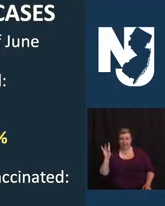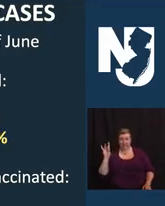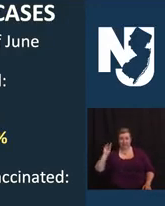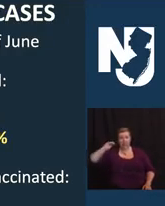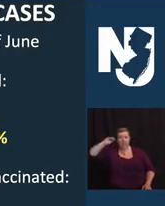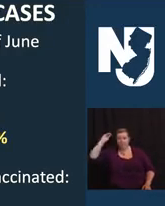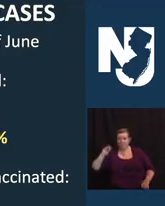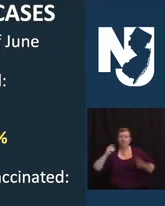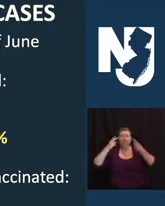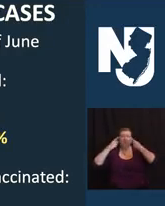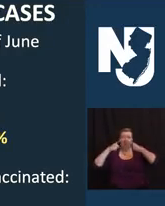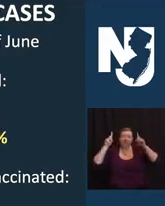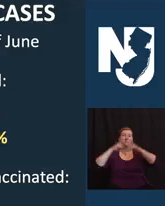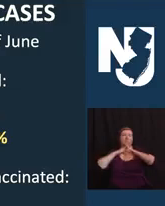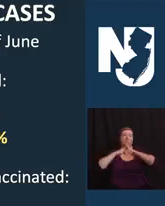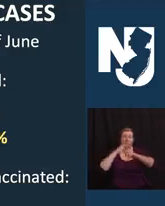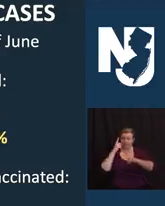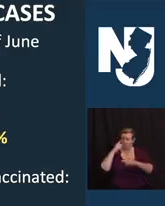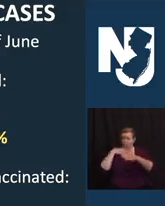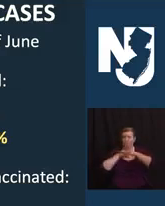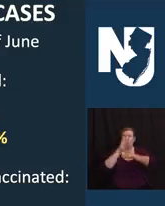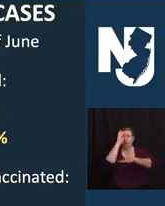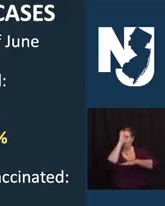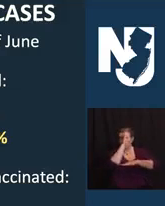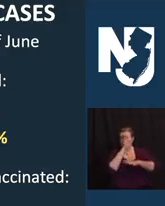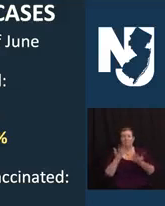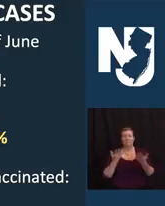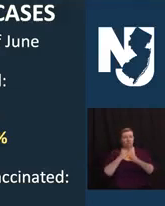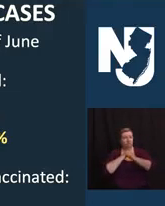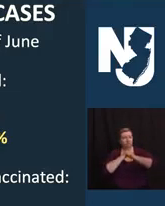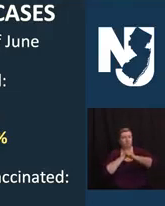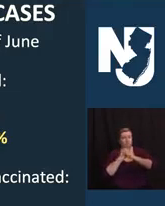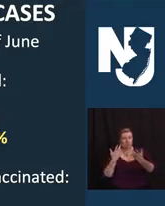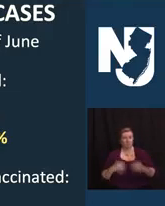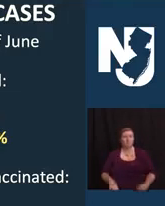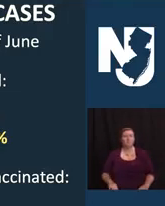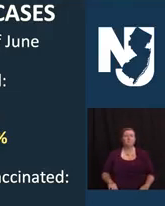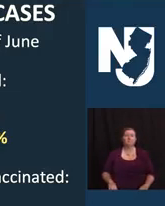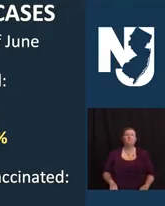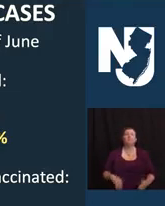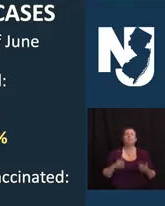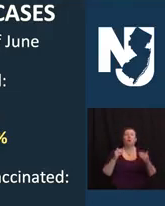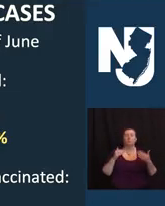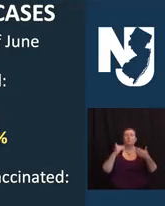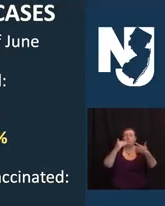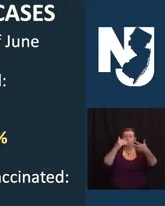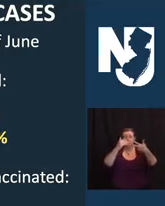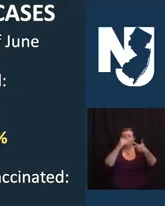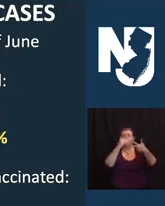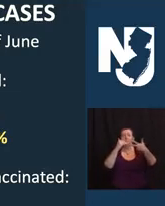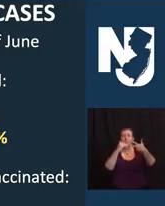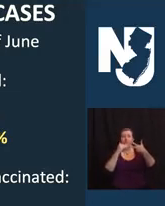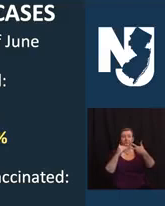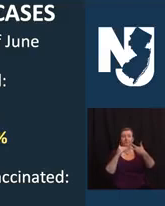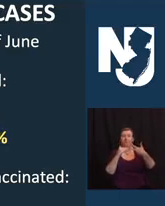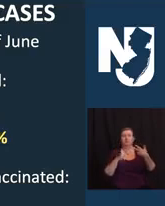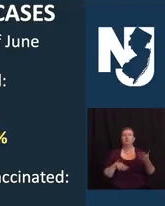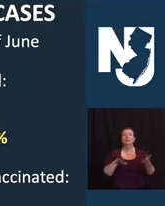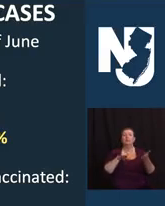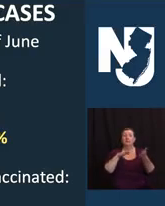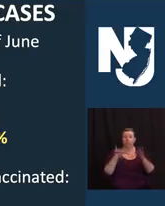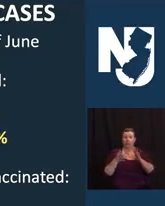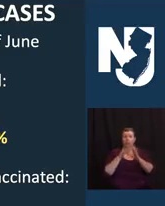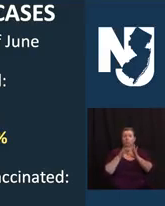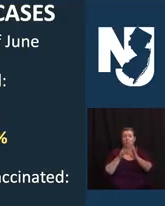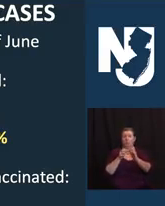99.998% effective in protecting you against a case of COVID that would require you to be admitted to the hospital. And there